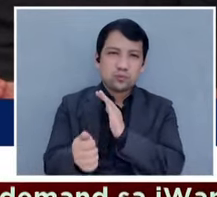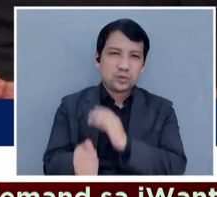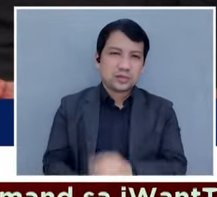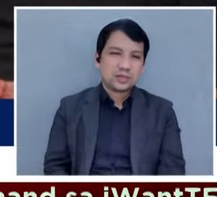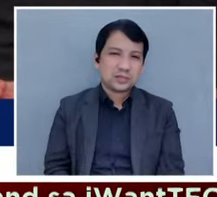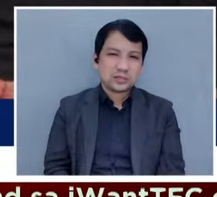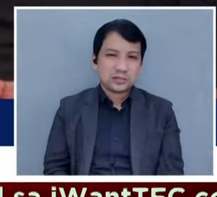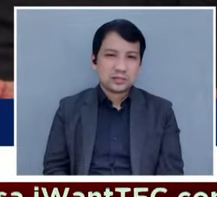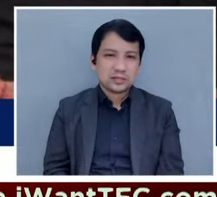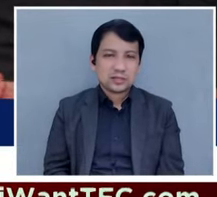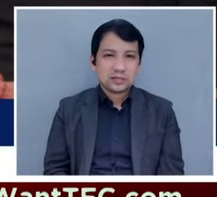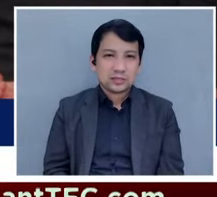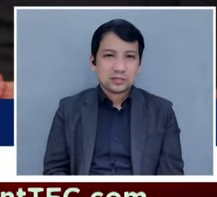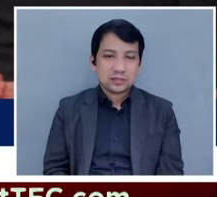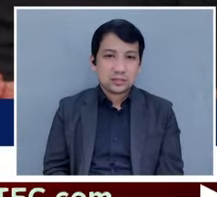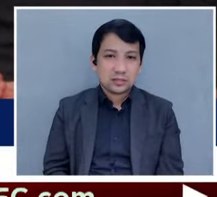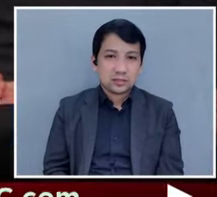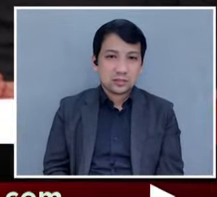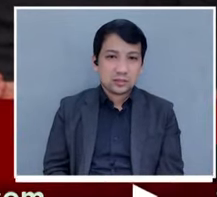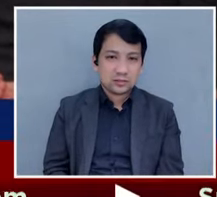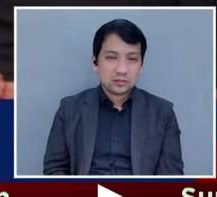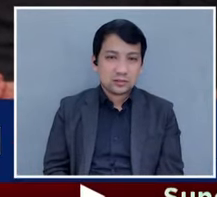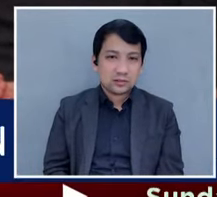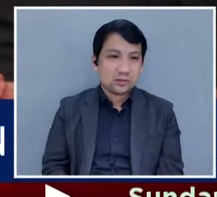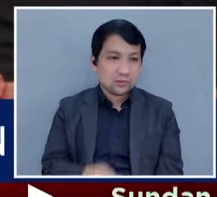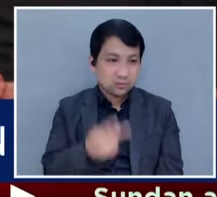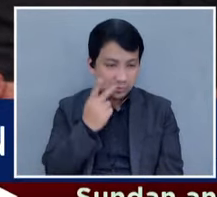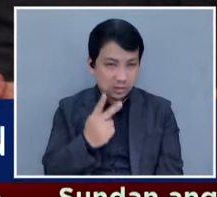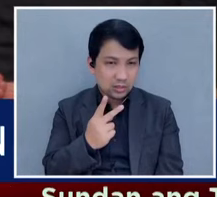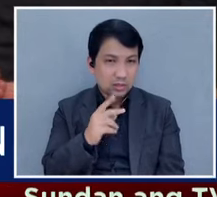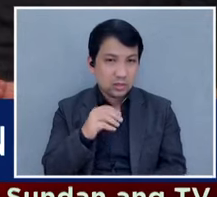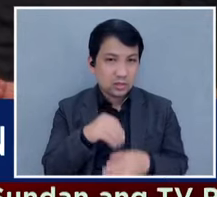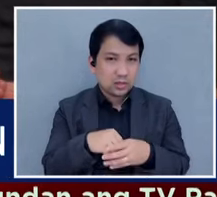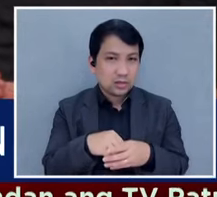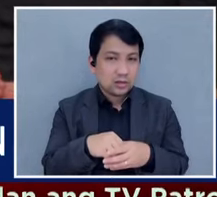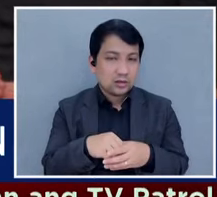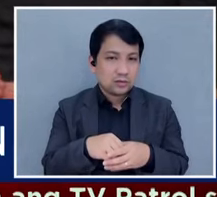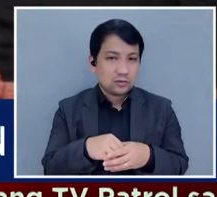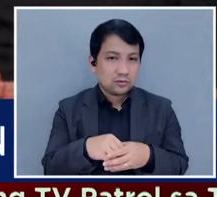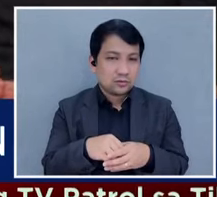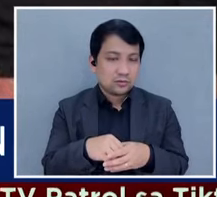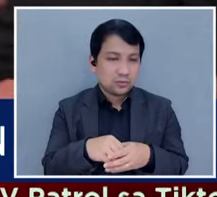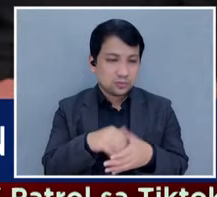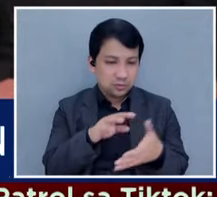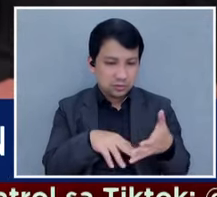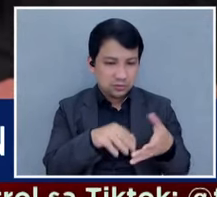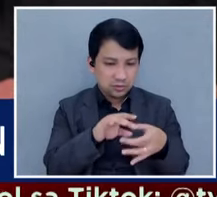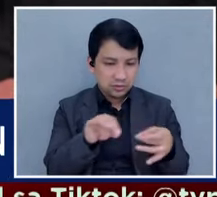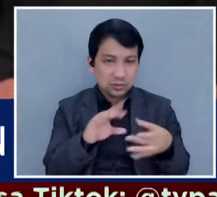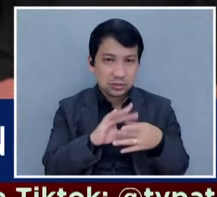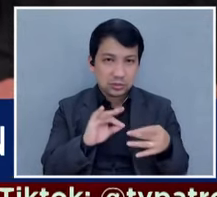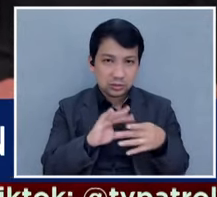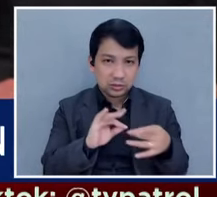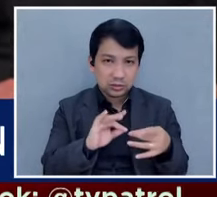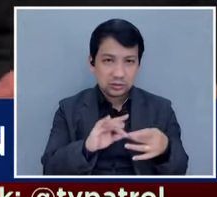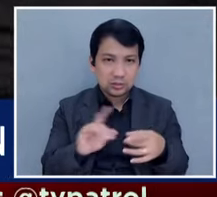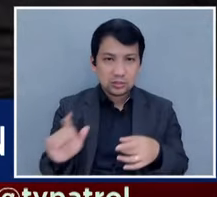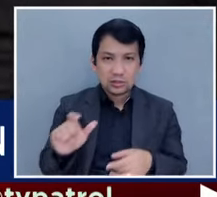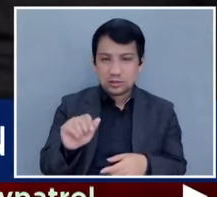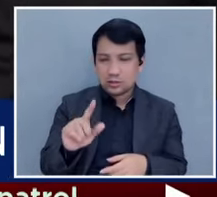Dublin. You know, we went into this with a great script, but then Alicia was able